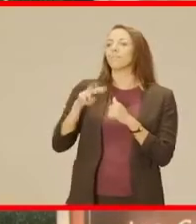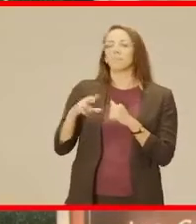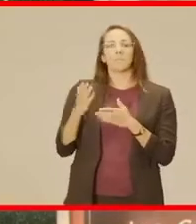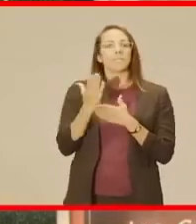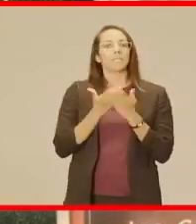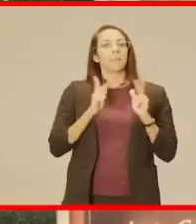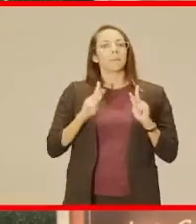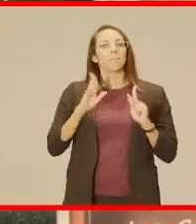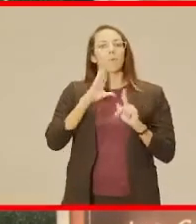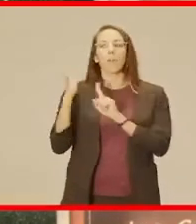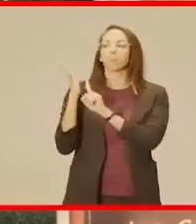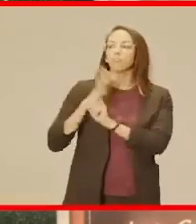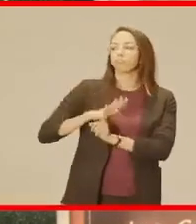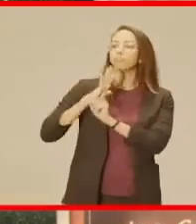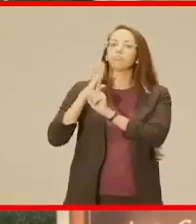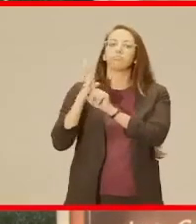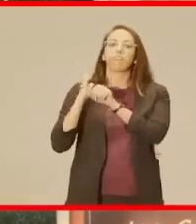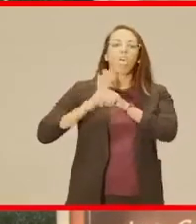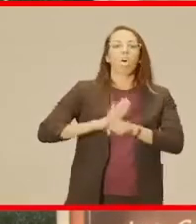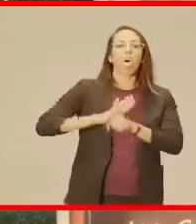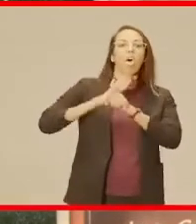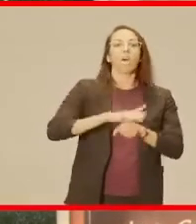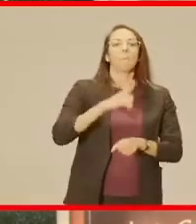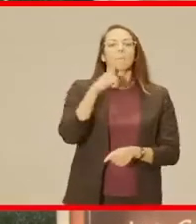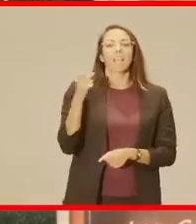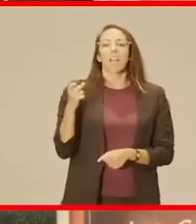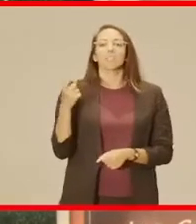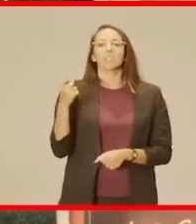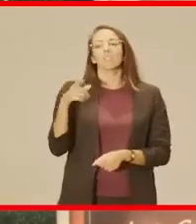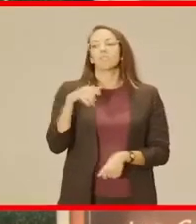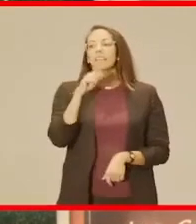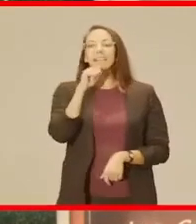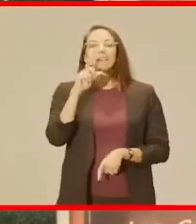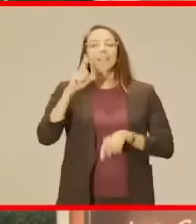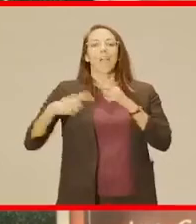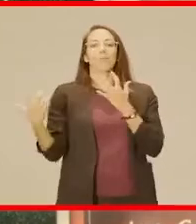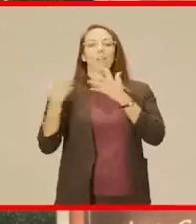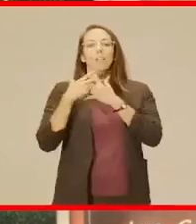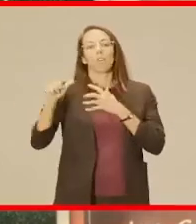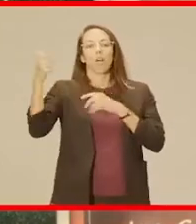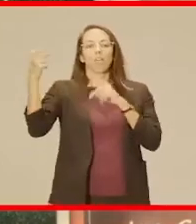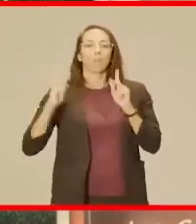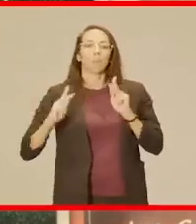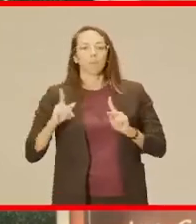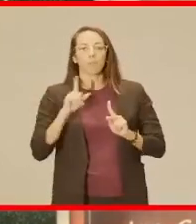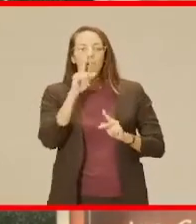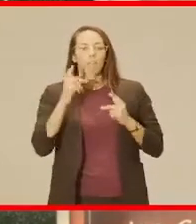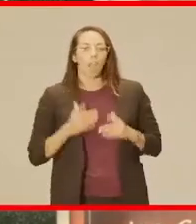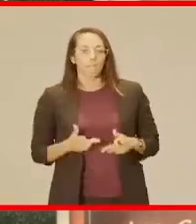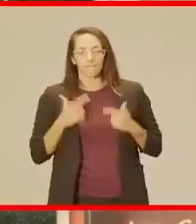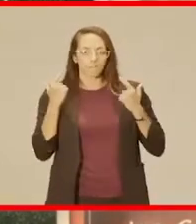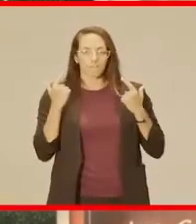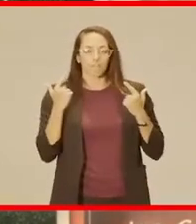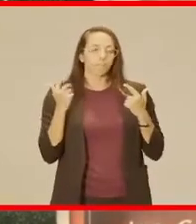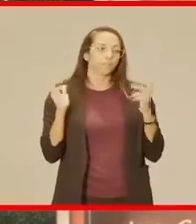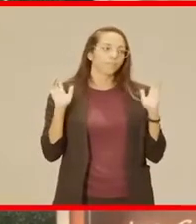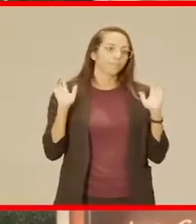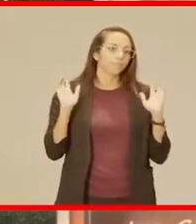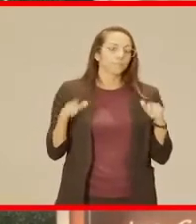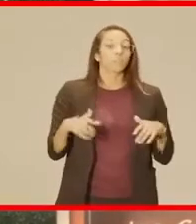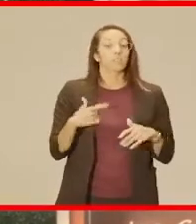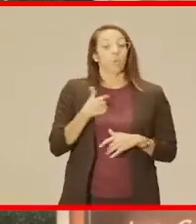by society just because they don't have something everybody else does. And the way that All Might chose